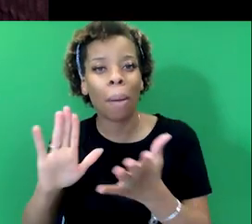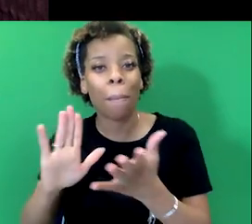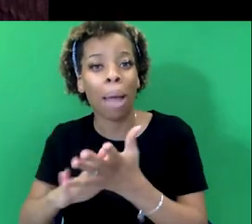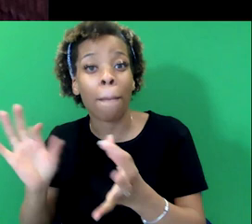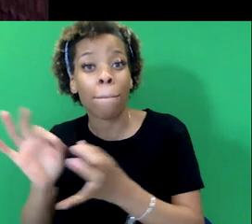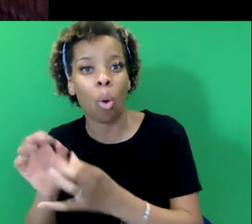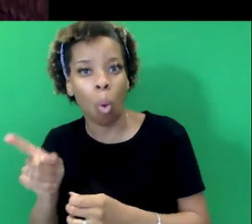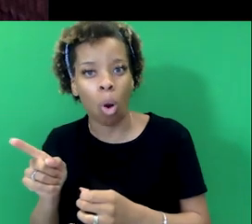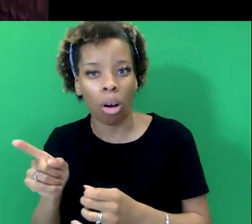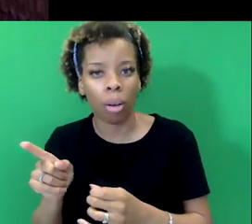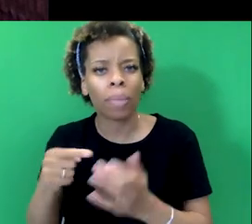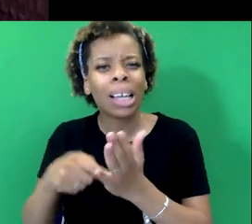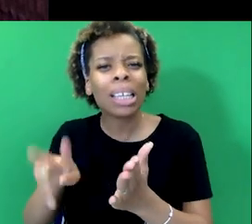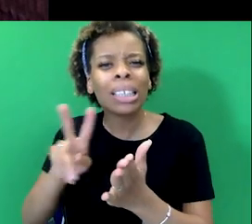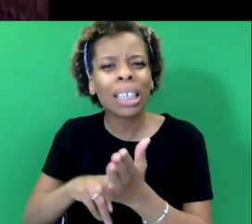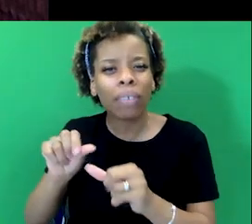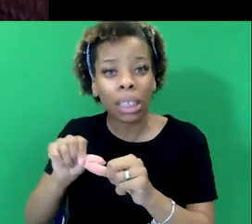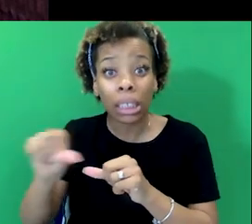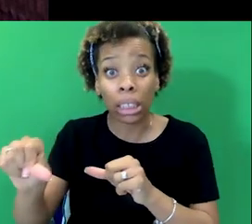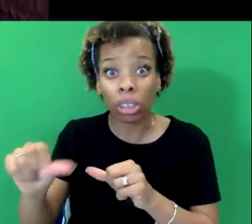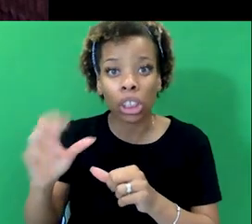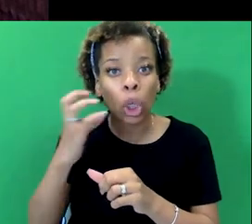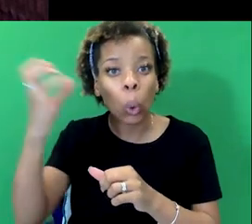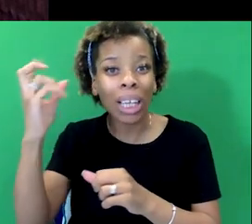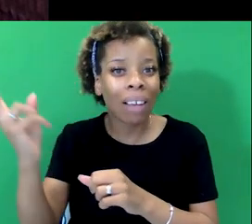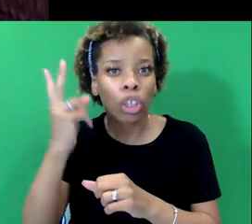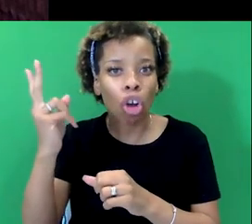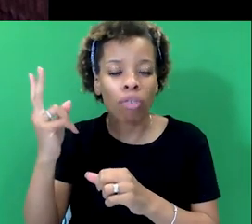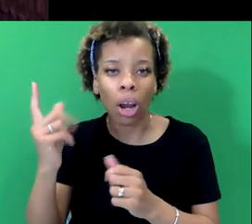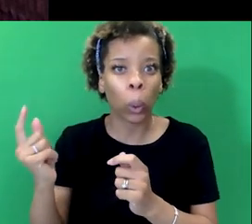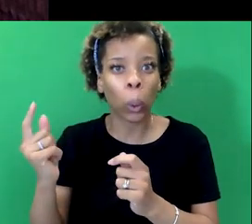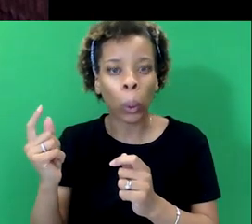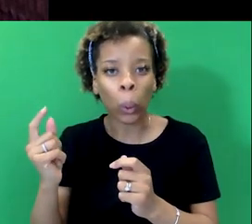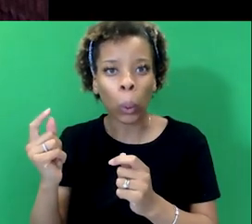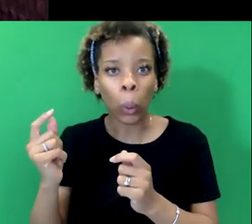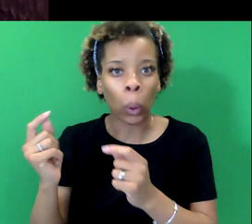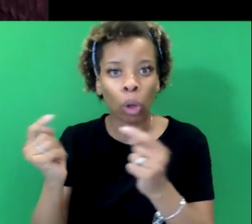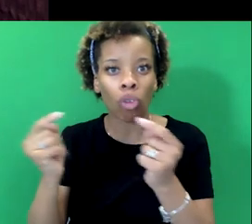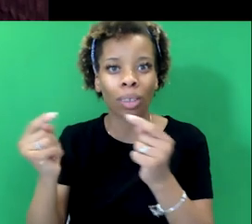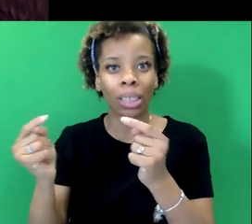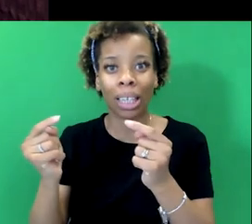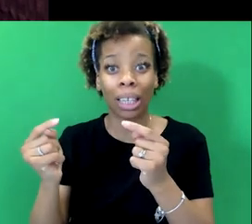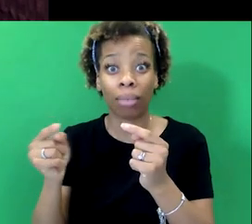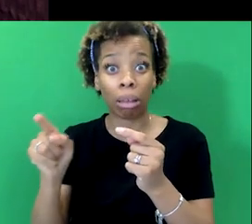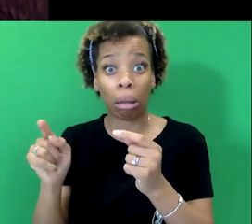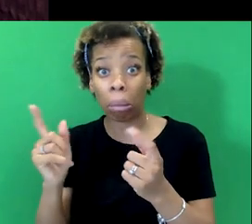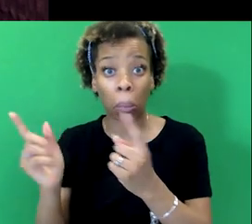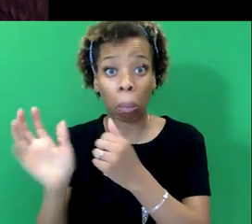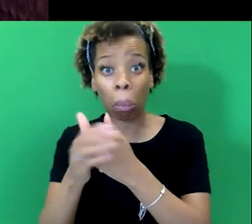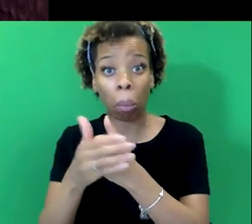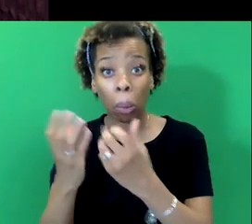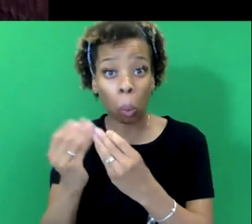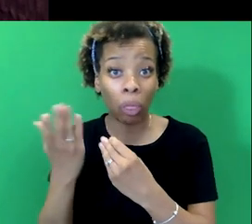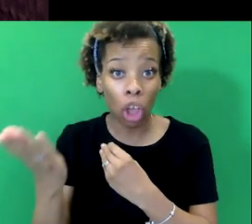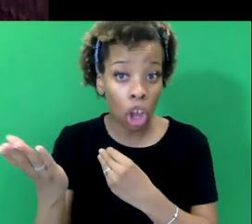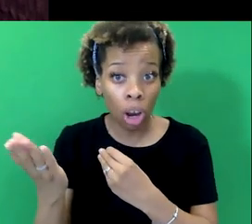think it was a TV series, you know, Queen Victoria, about his alleged relationship with her. And I didn't want any